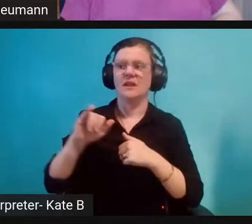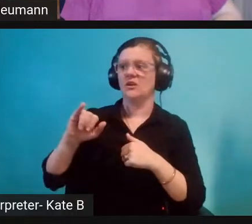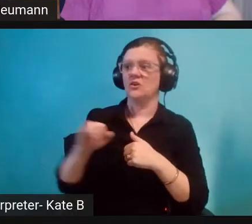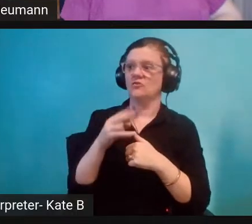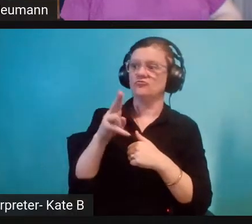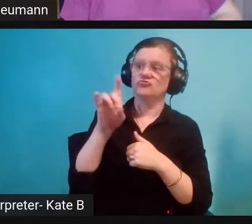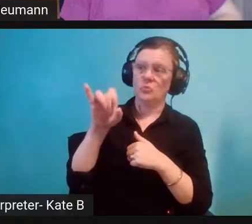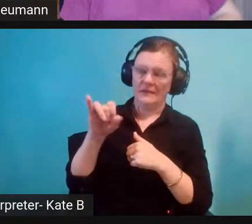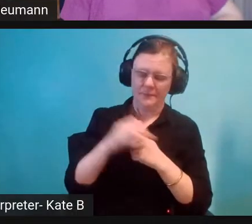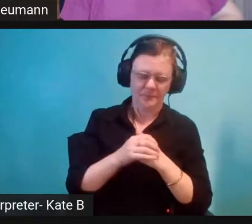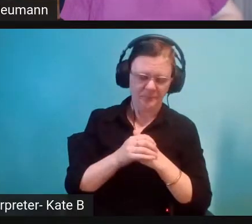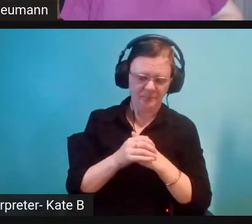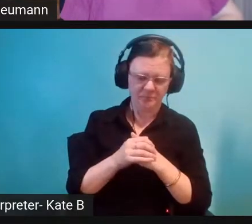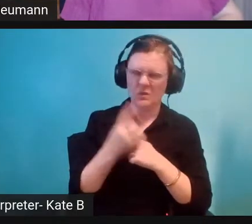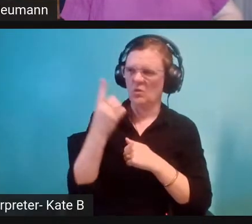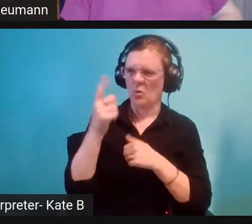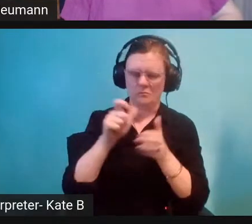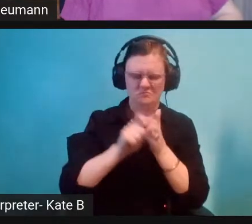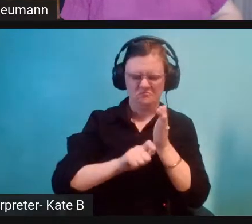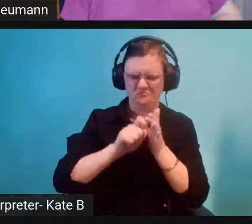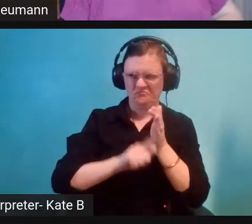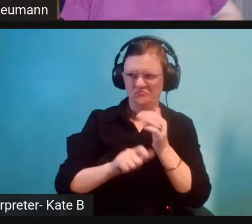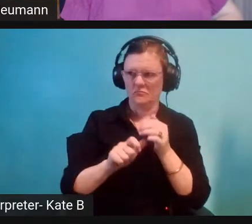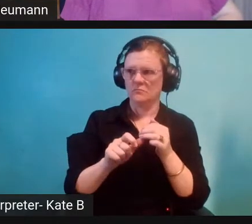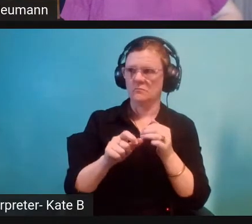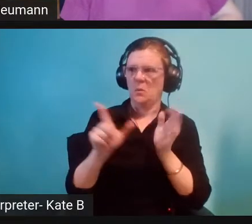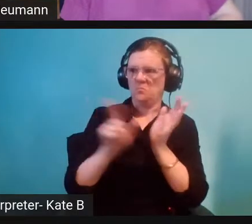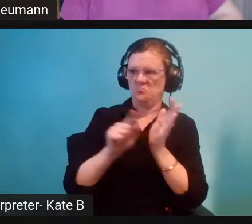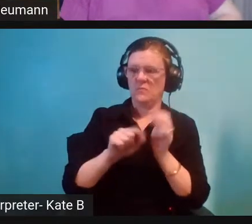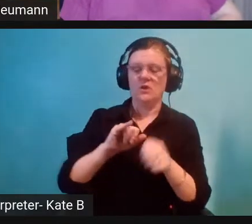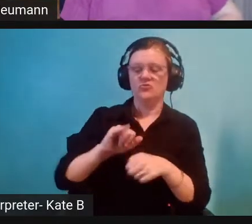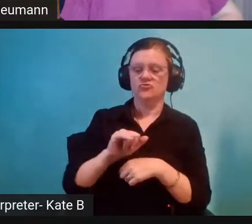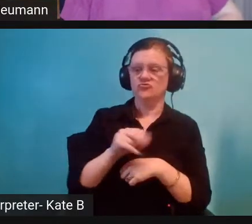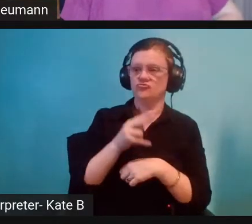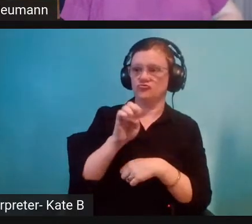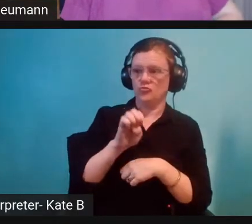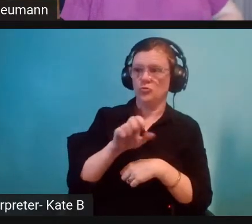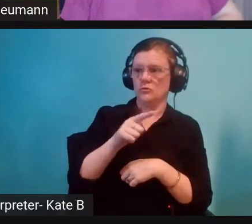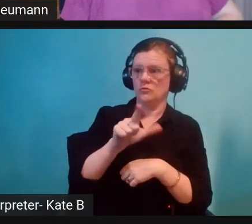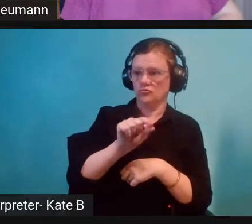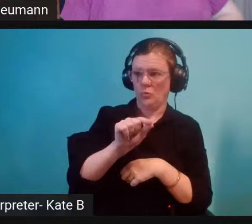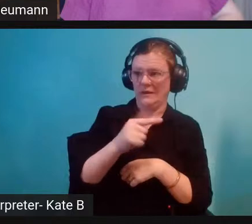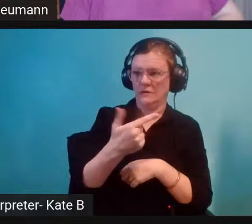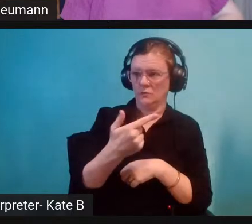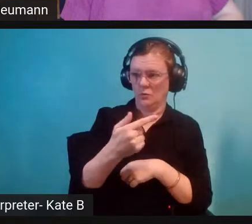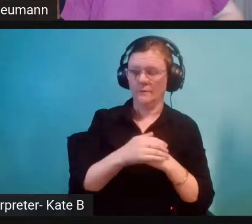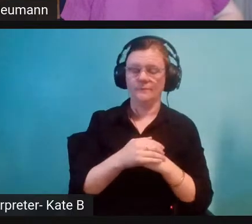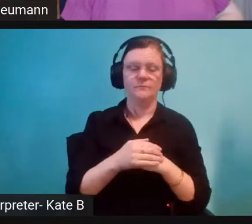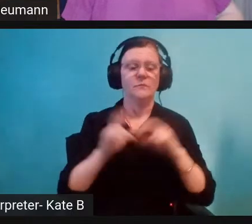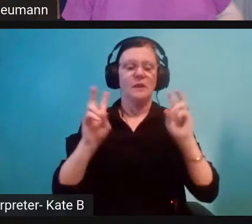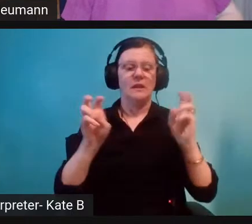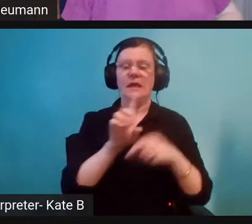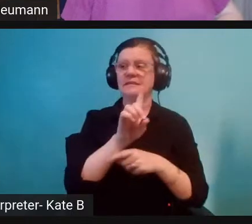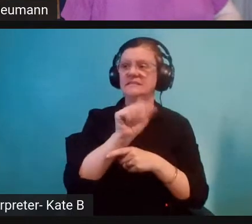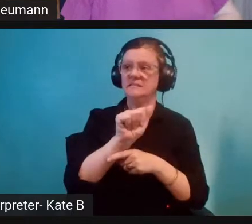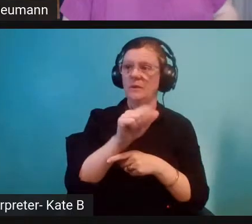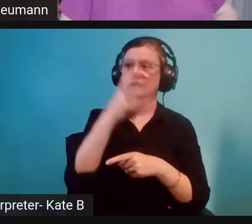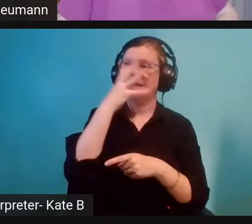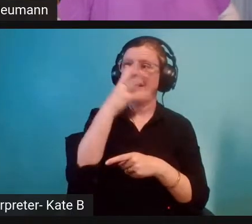had a piece in June of 2021, Disability, a Neglected Issue in Public